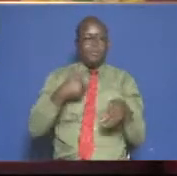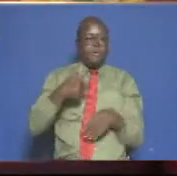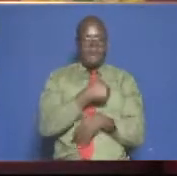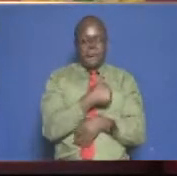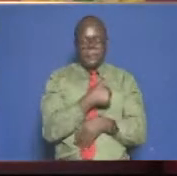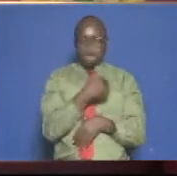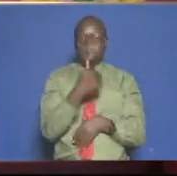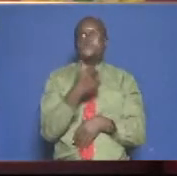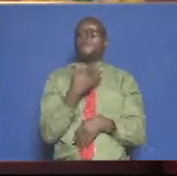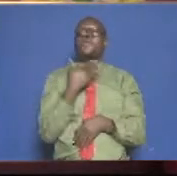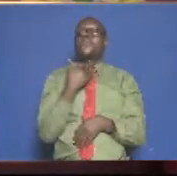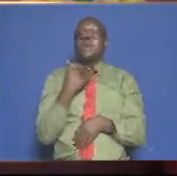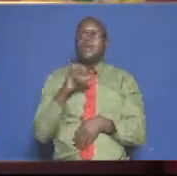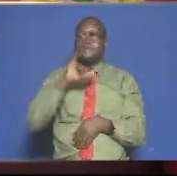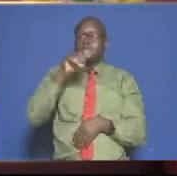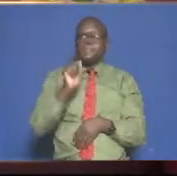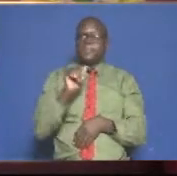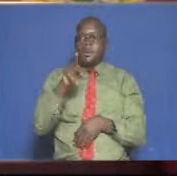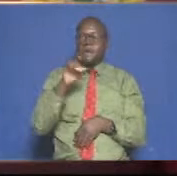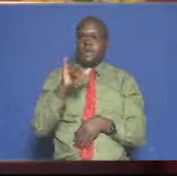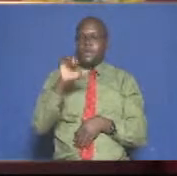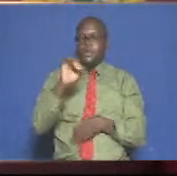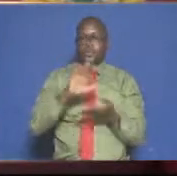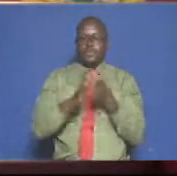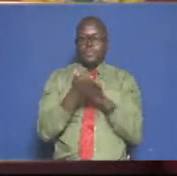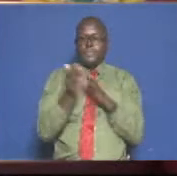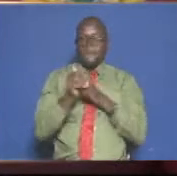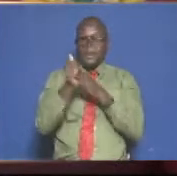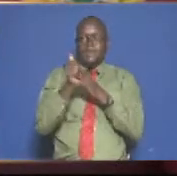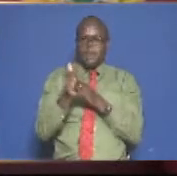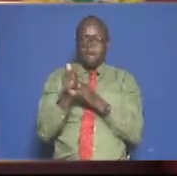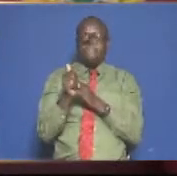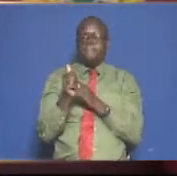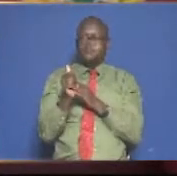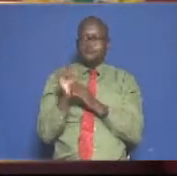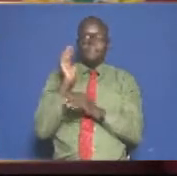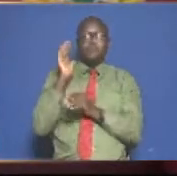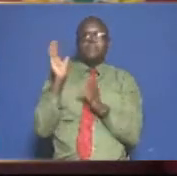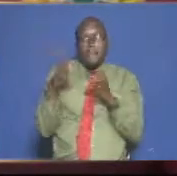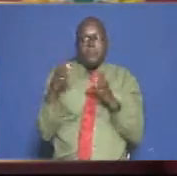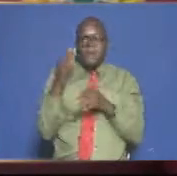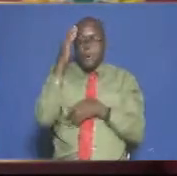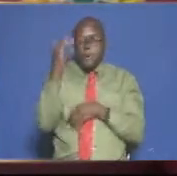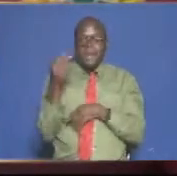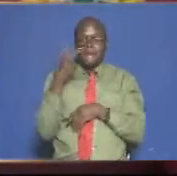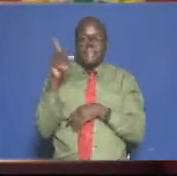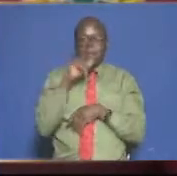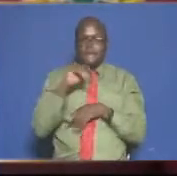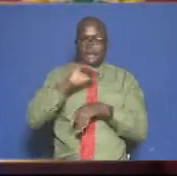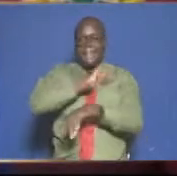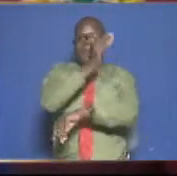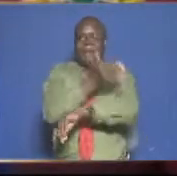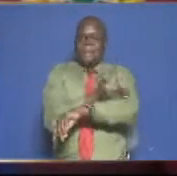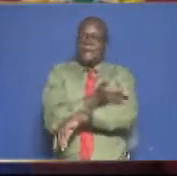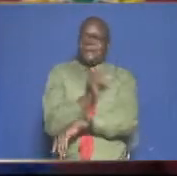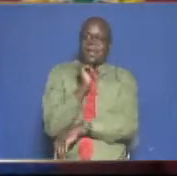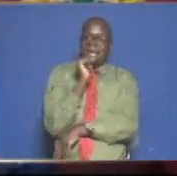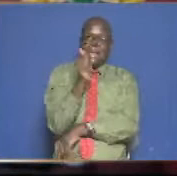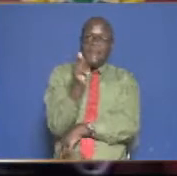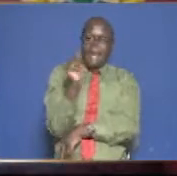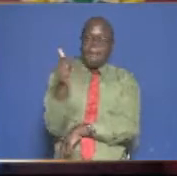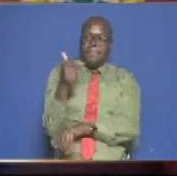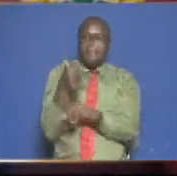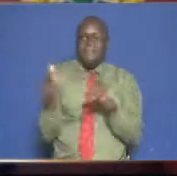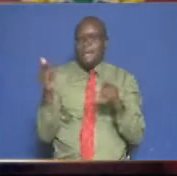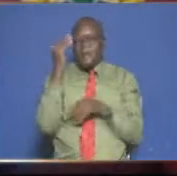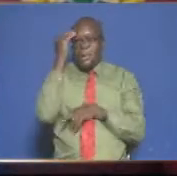had wanted Jakoyo to be the leader of minority, Mr. Speaker, because we had seen the capacity in him. But of course,